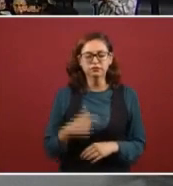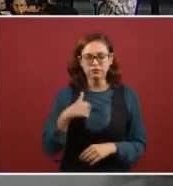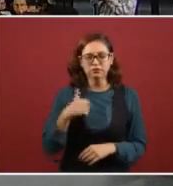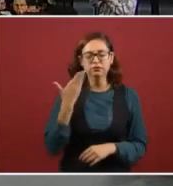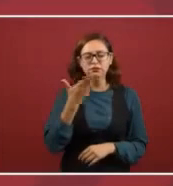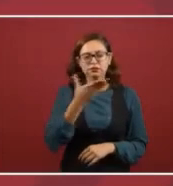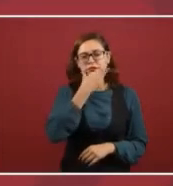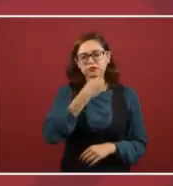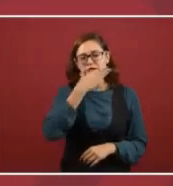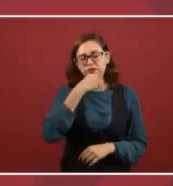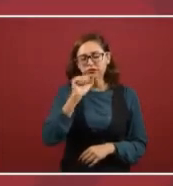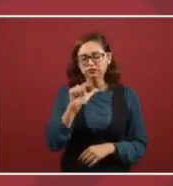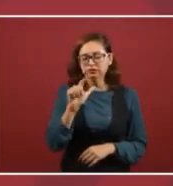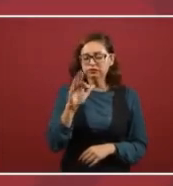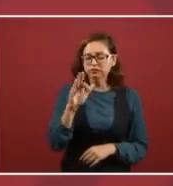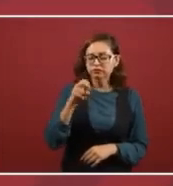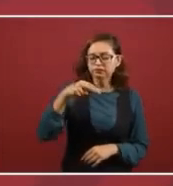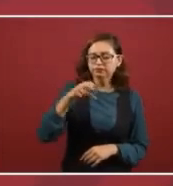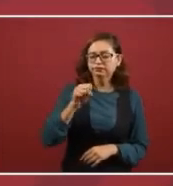Alfonso Durazo